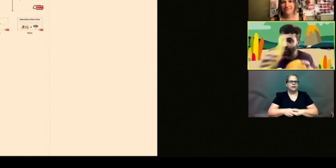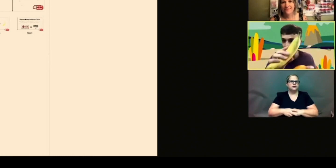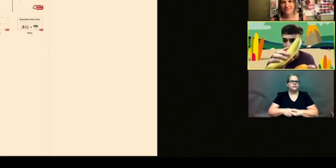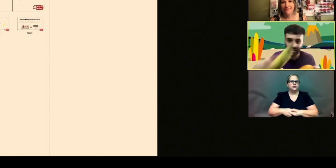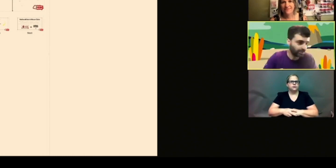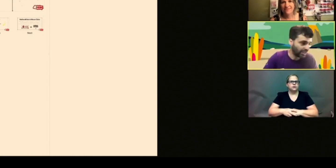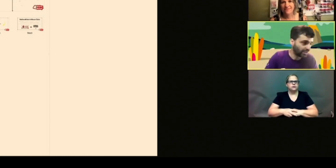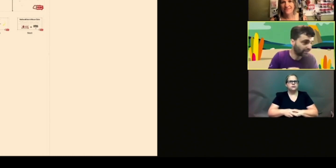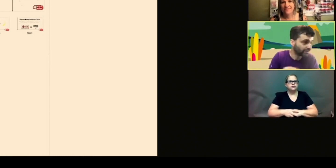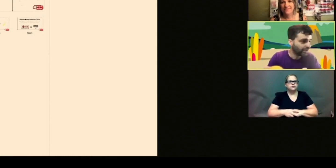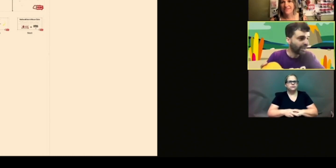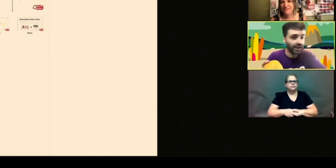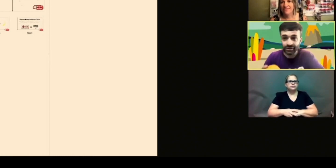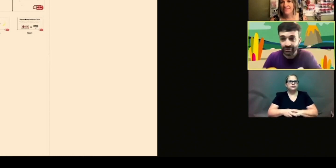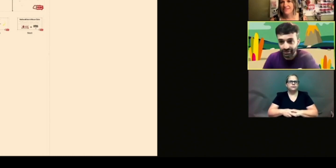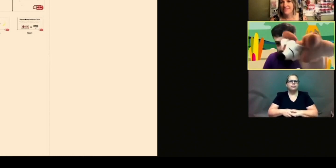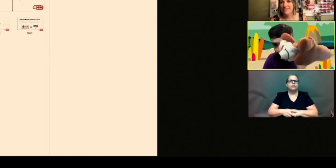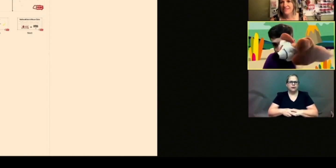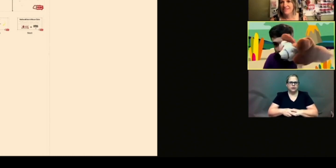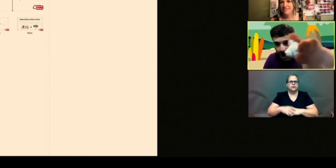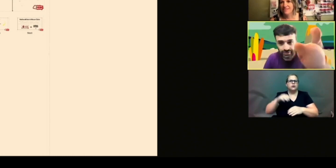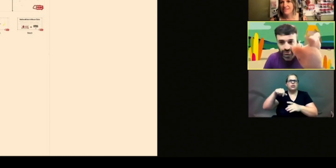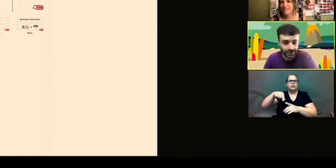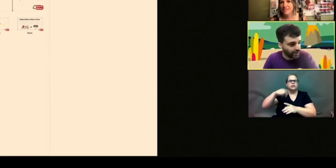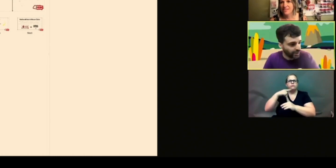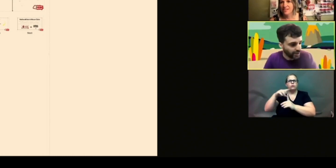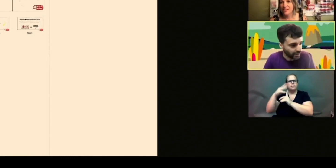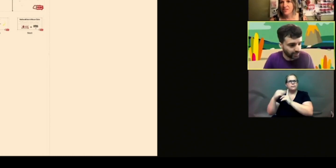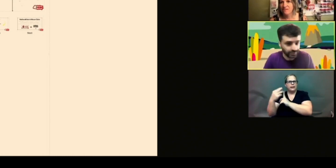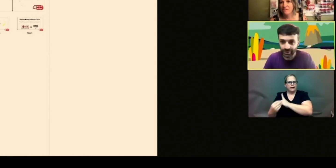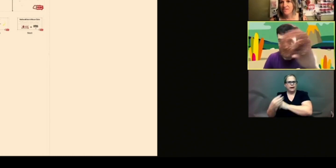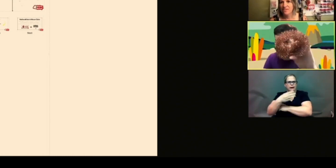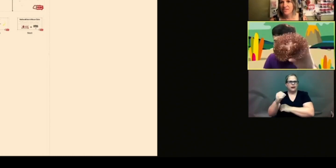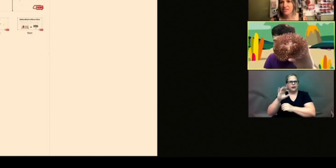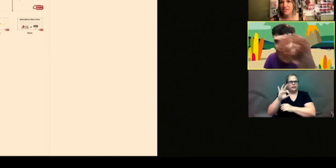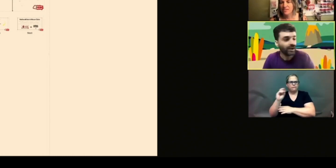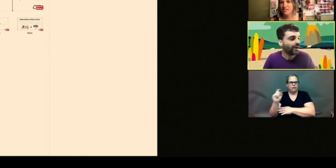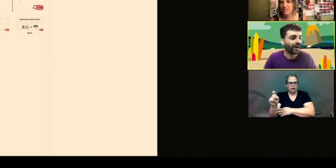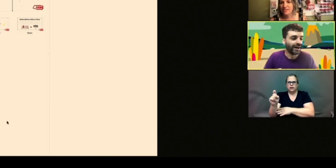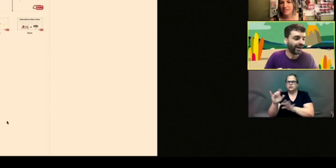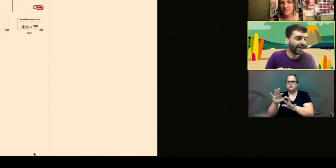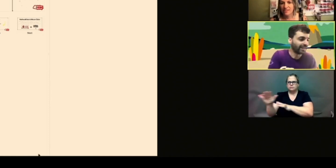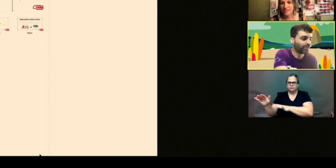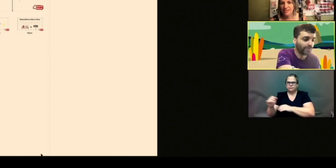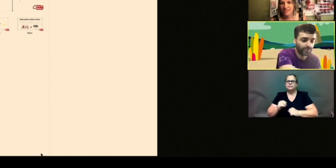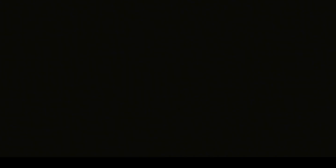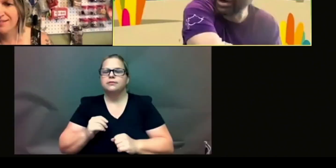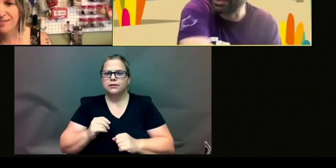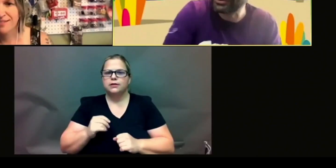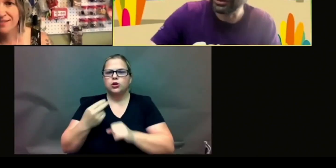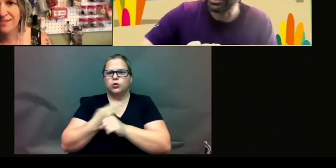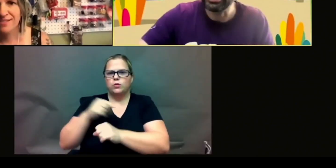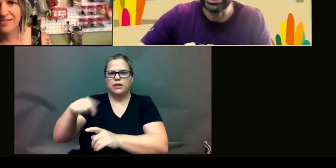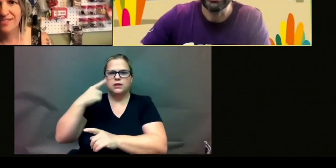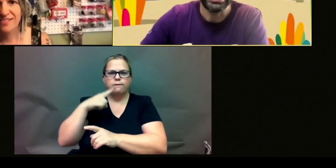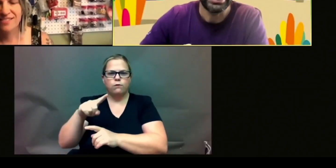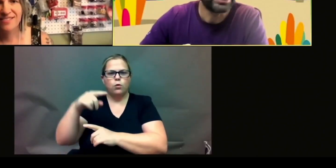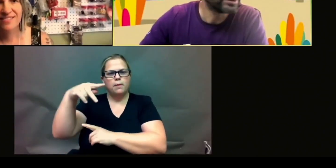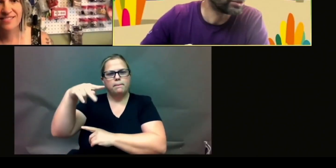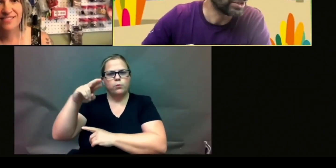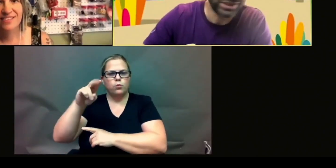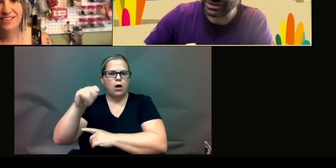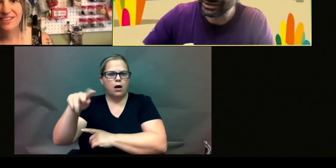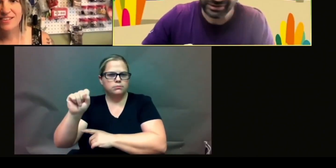an orange and a banana and this little fox and what even is this thing as props for our Makey